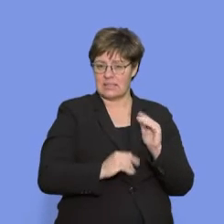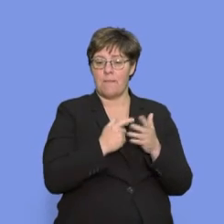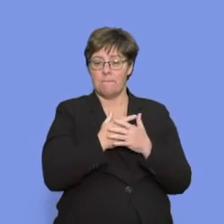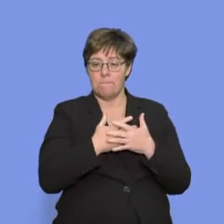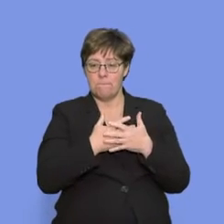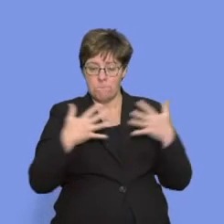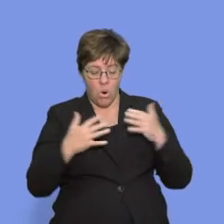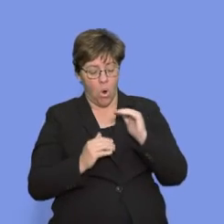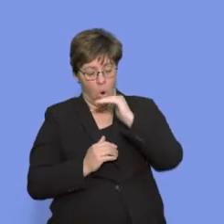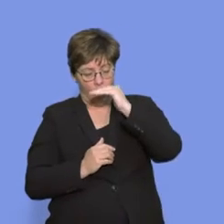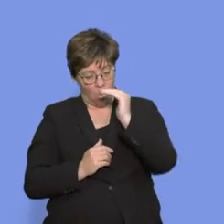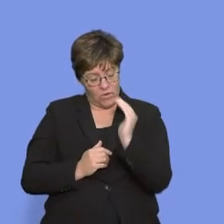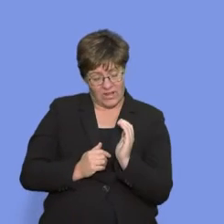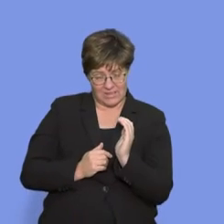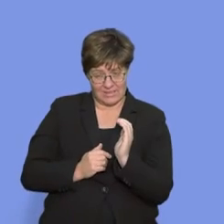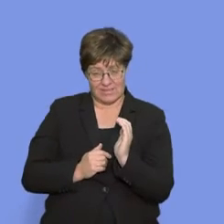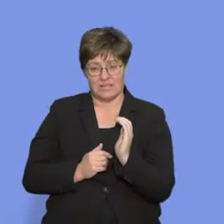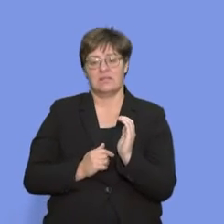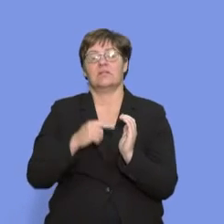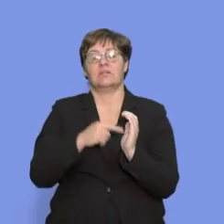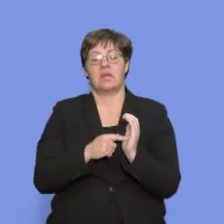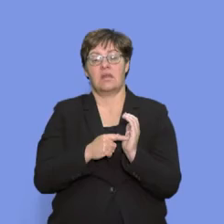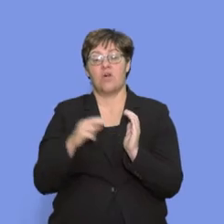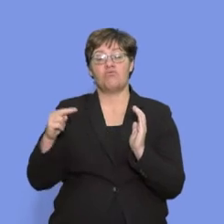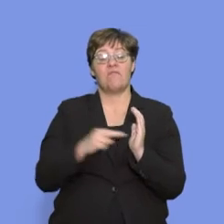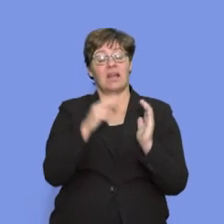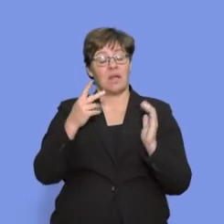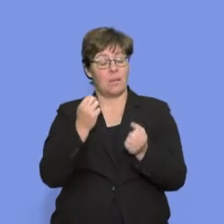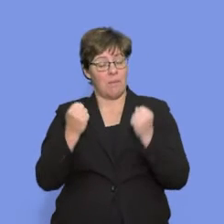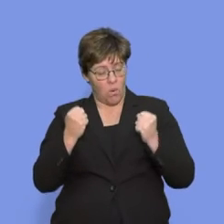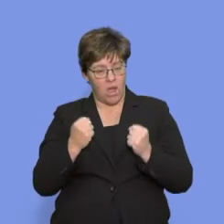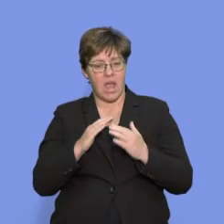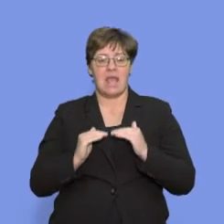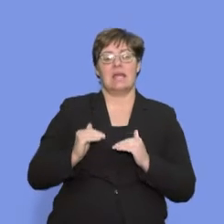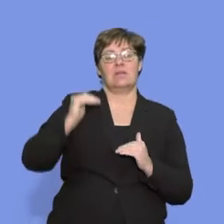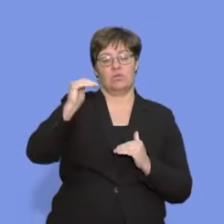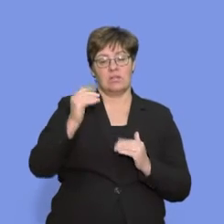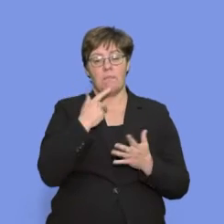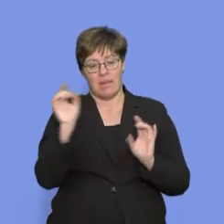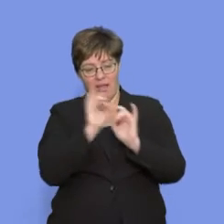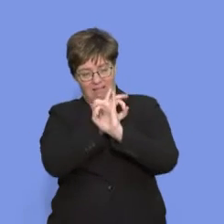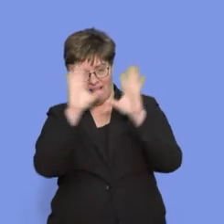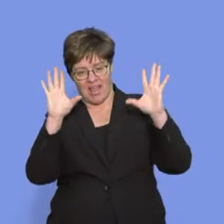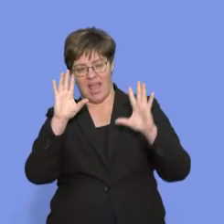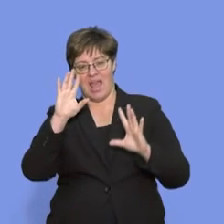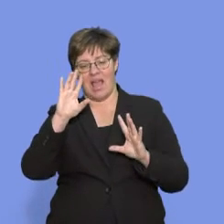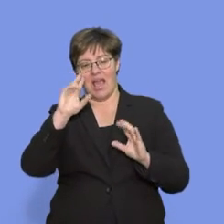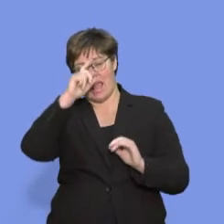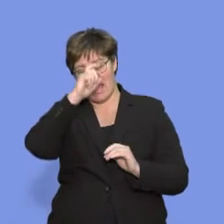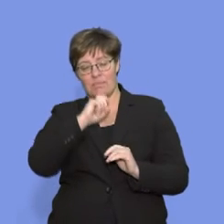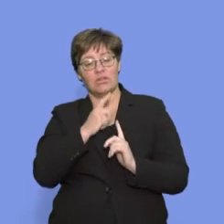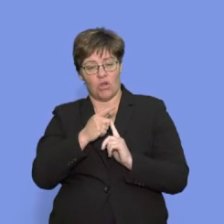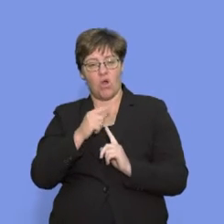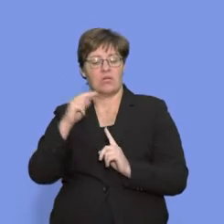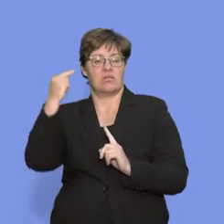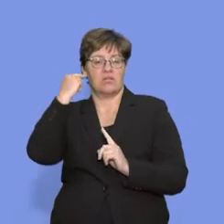right? And then the refractive power of the lens will increase and you will have a clear image on the retina. Now let's move on